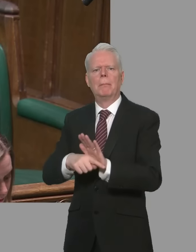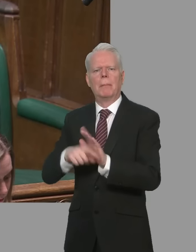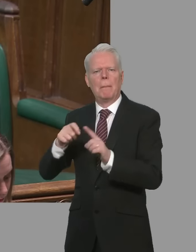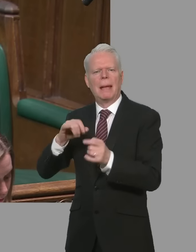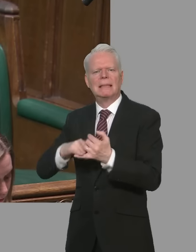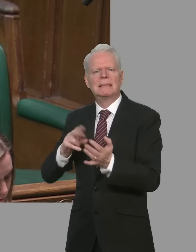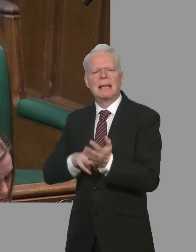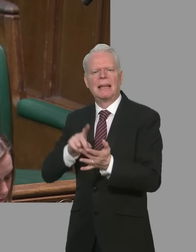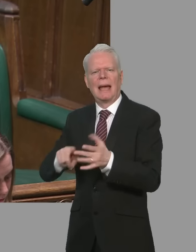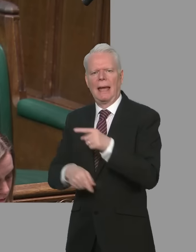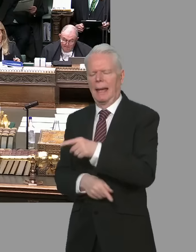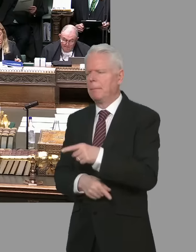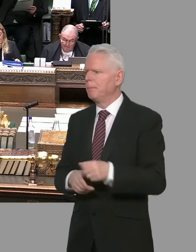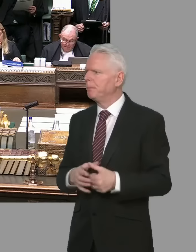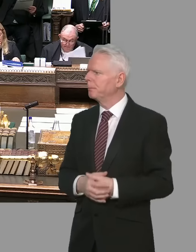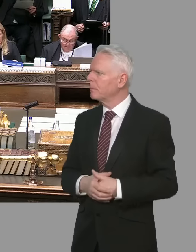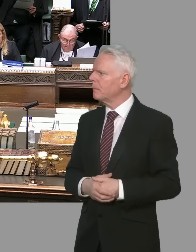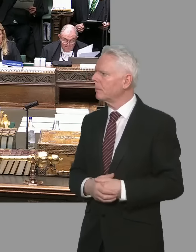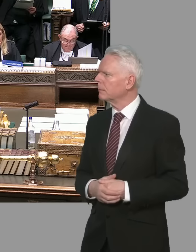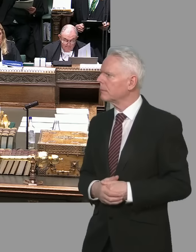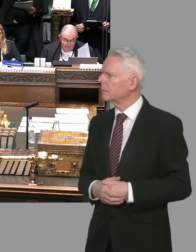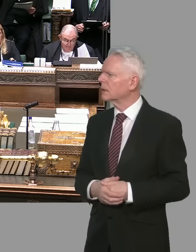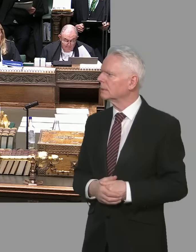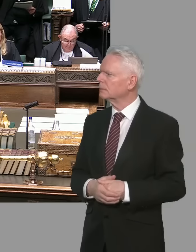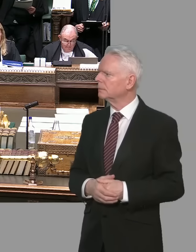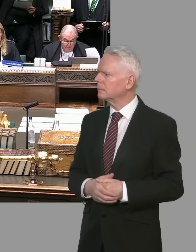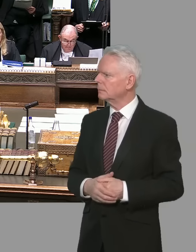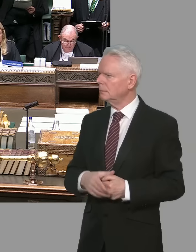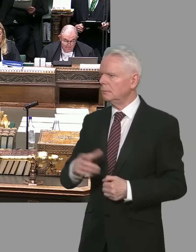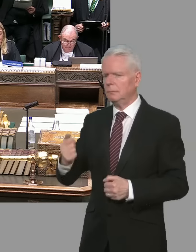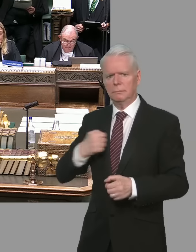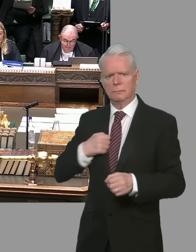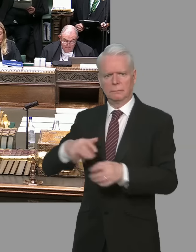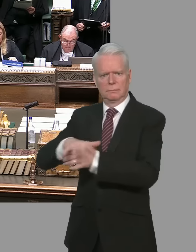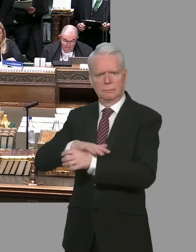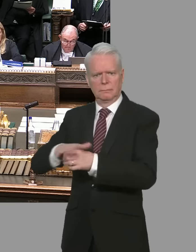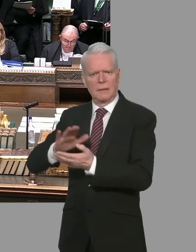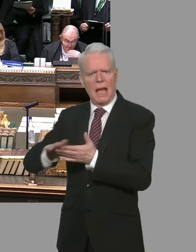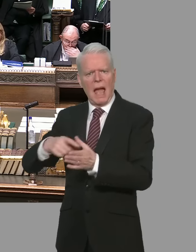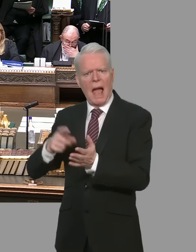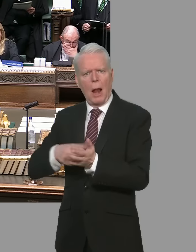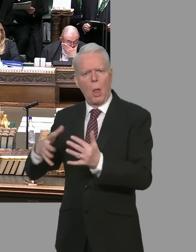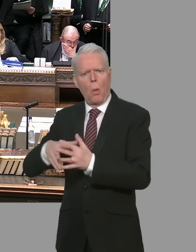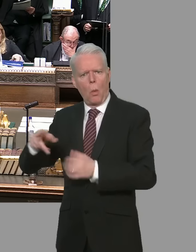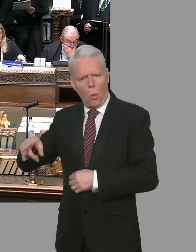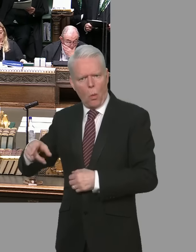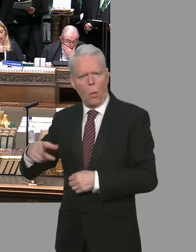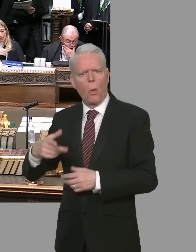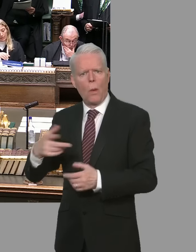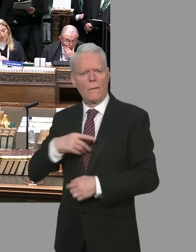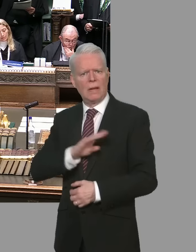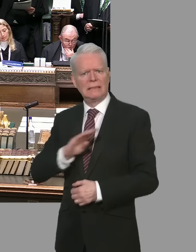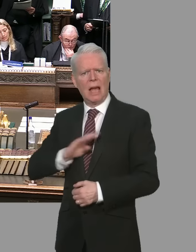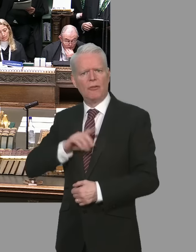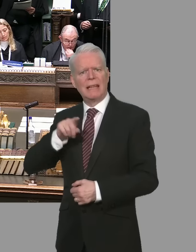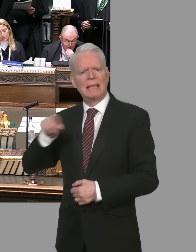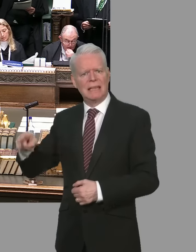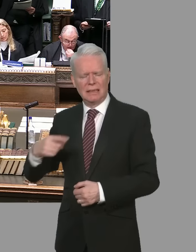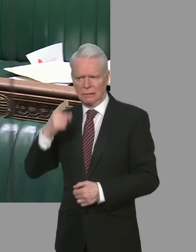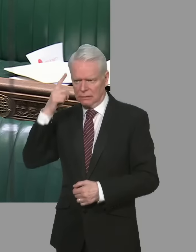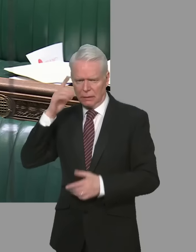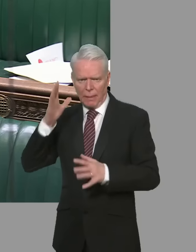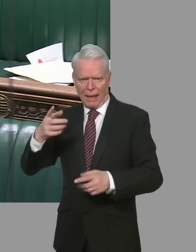to the Commission or coroners? Well, we've already made that clear in the protections that we have announced that are